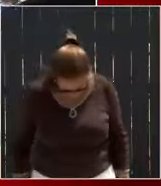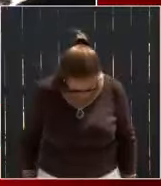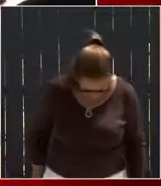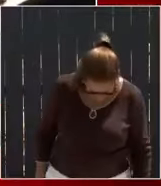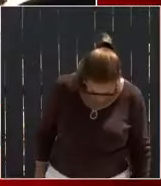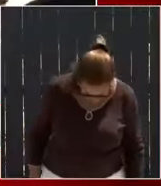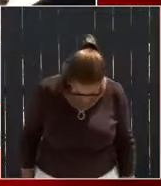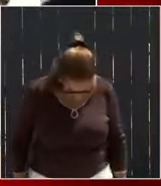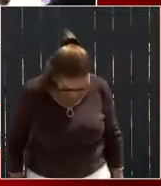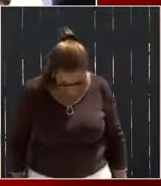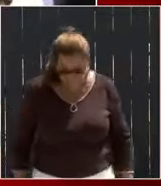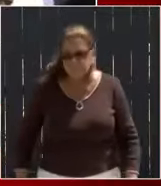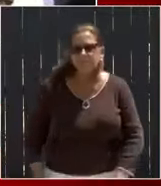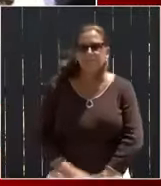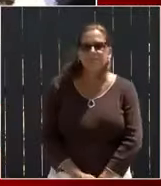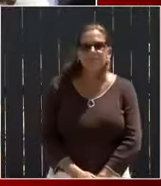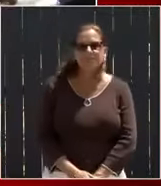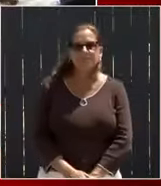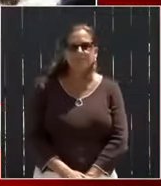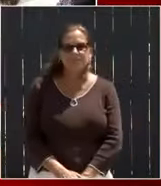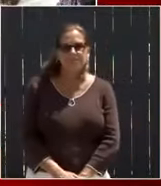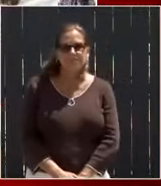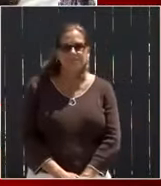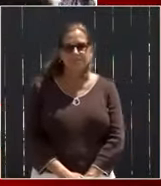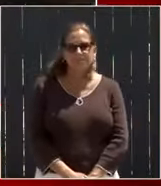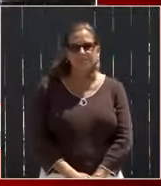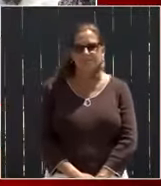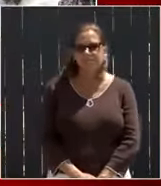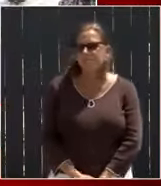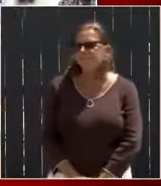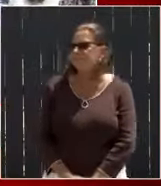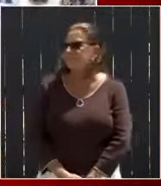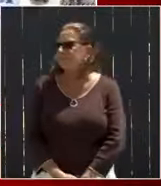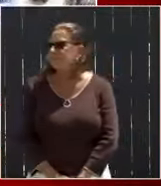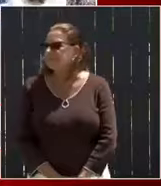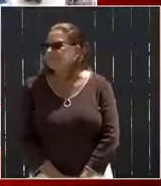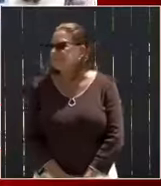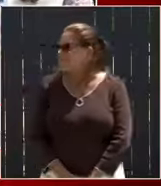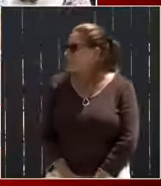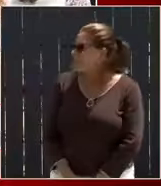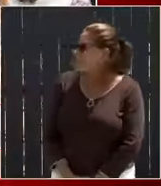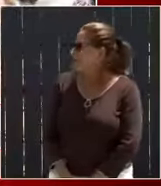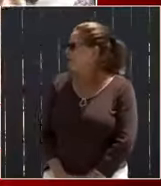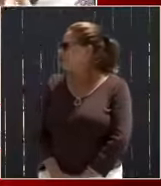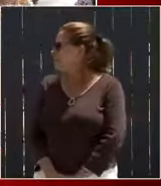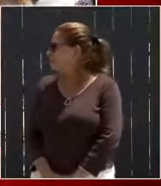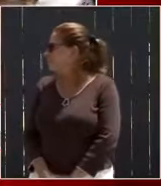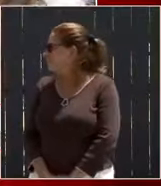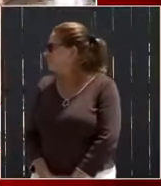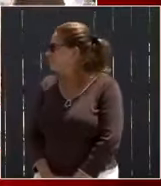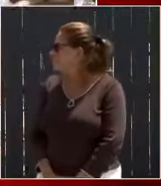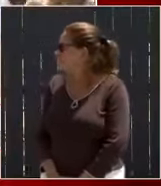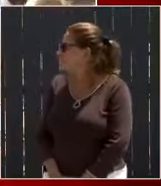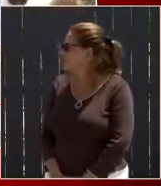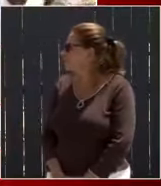Yep, in the shot. Yep. Everybody's in the shop, so it's.